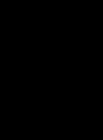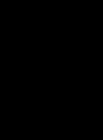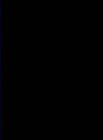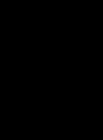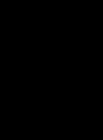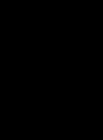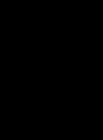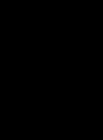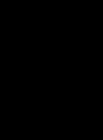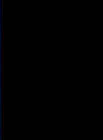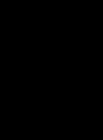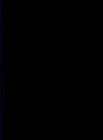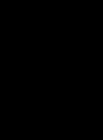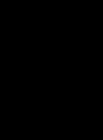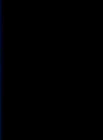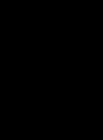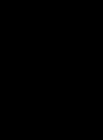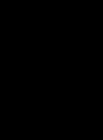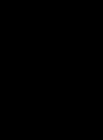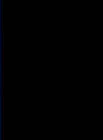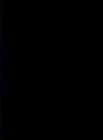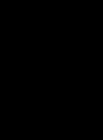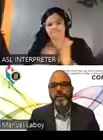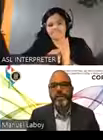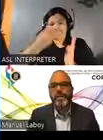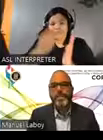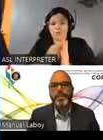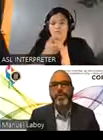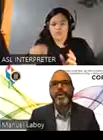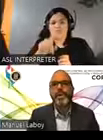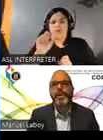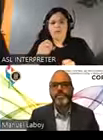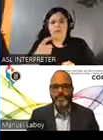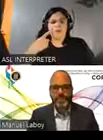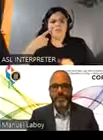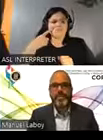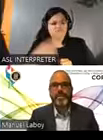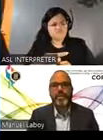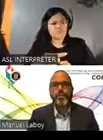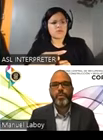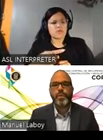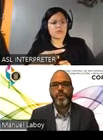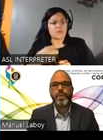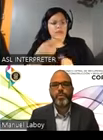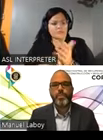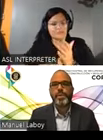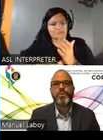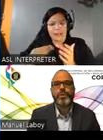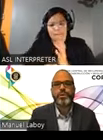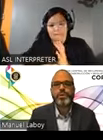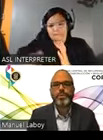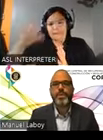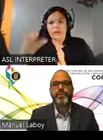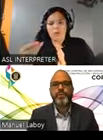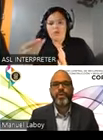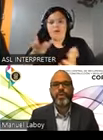billion. And as you can see, the majority of the funding will be used